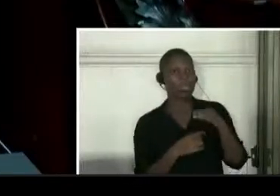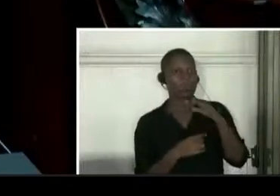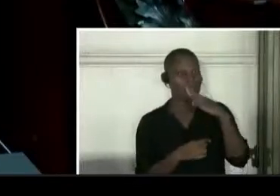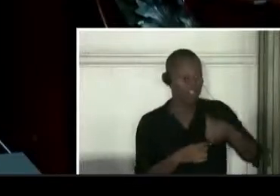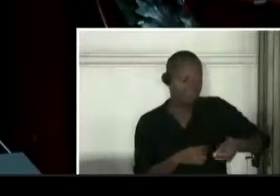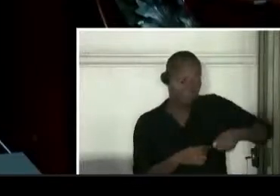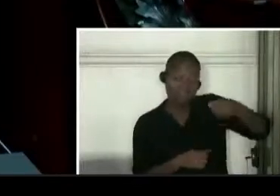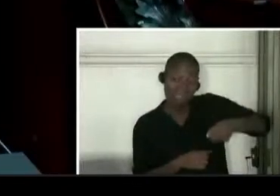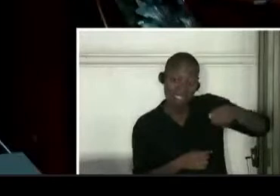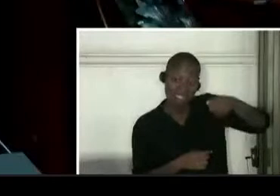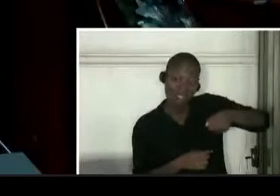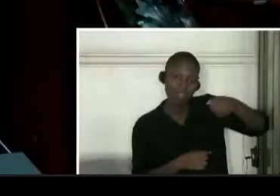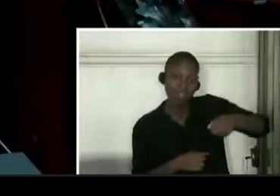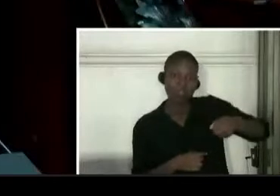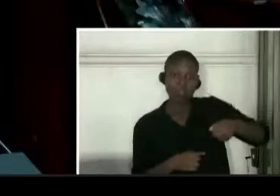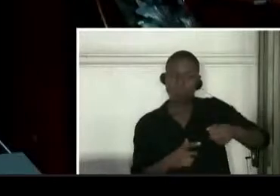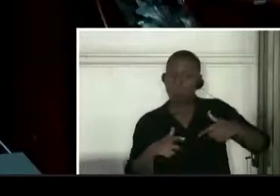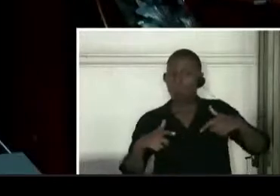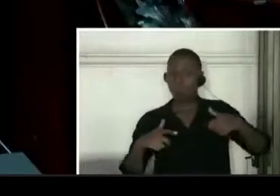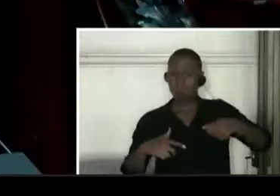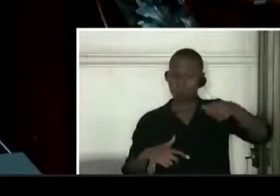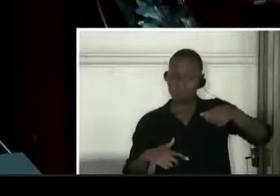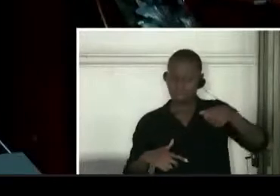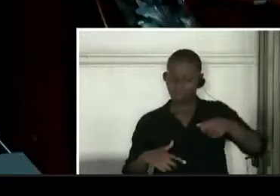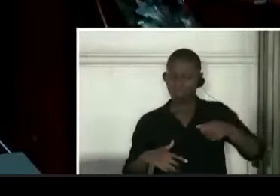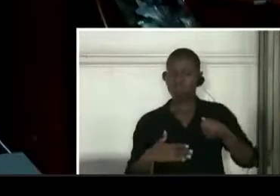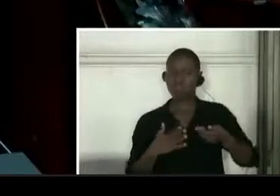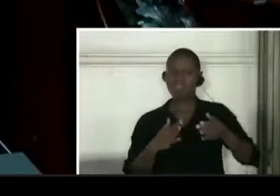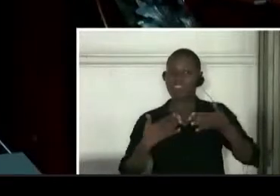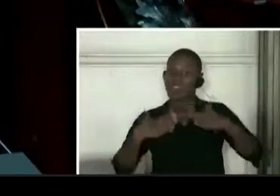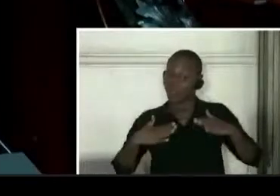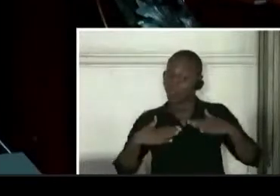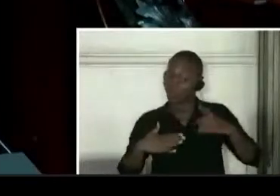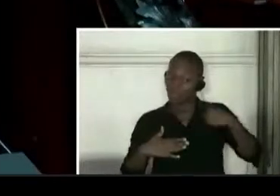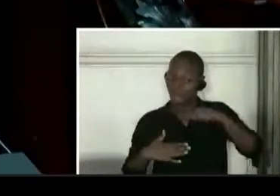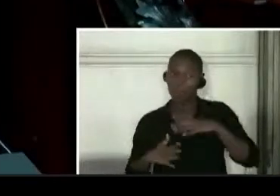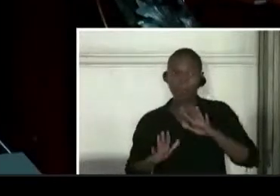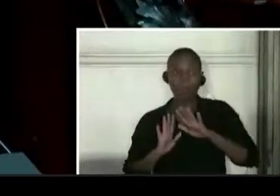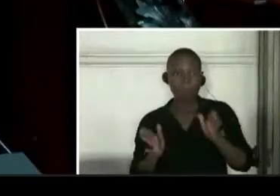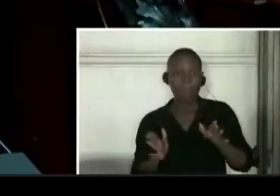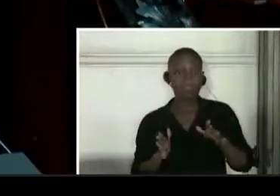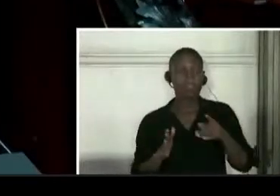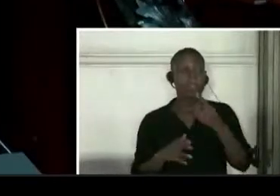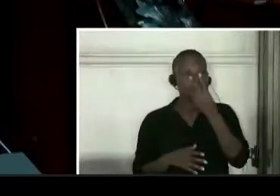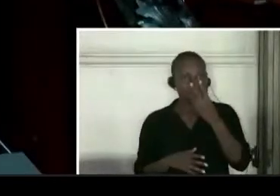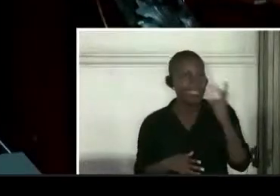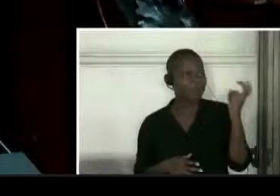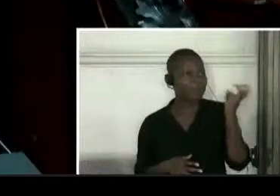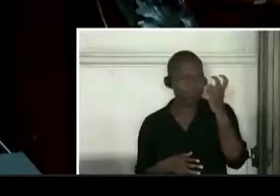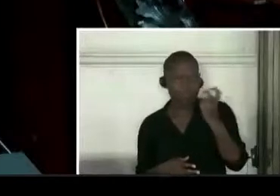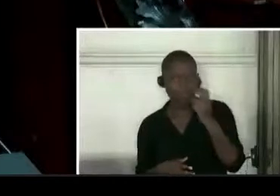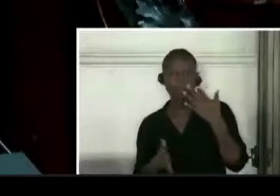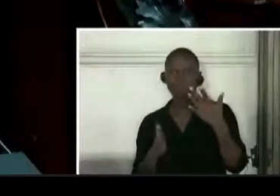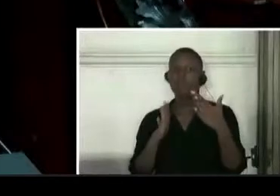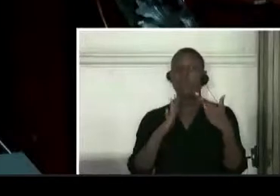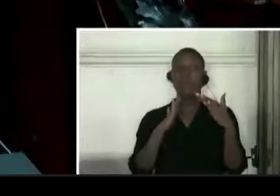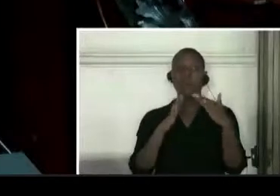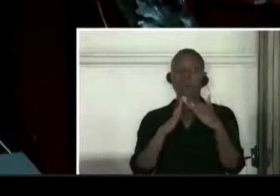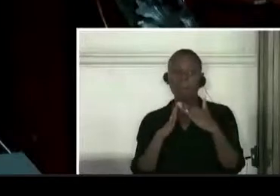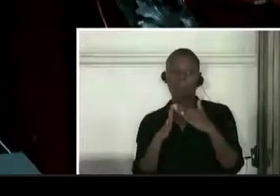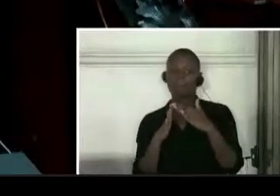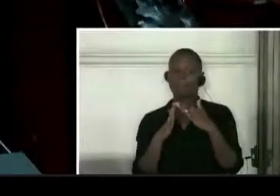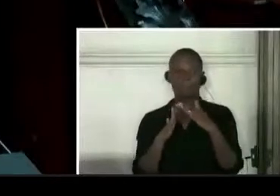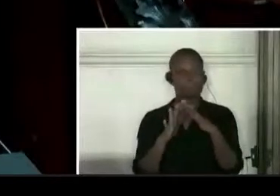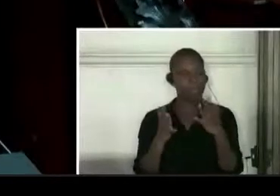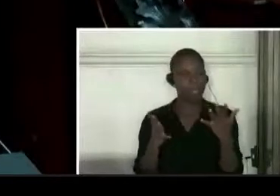nothing. We then find means to seek shelter in informal settlements. Kyajabulisa-ke ngongqoshe